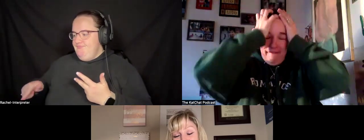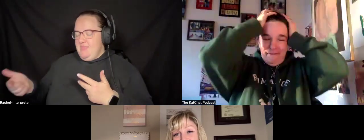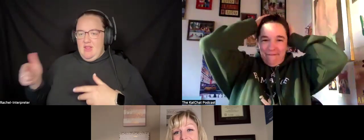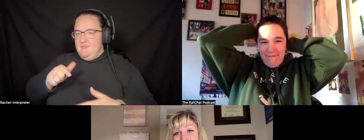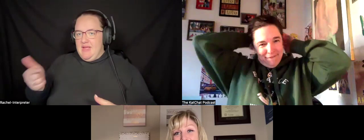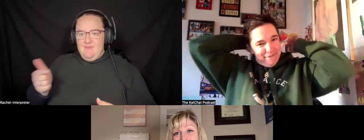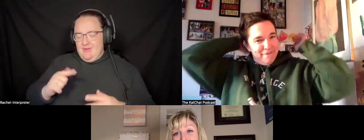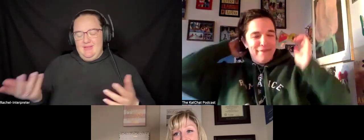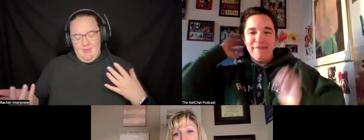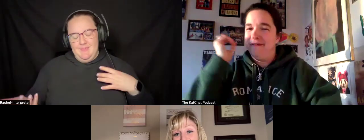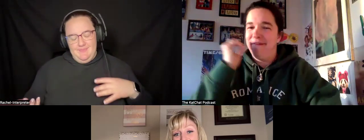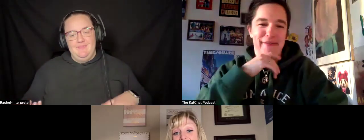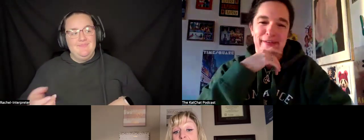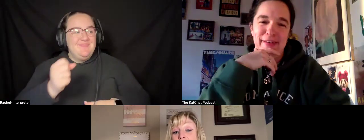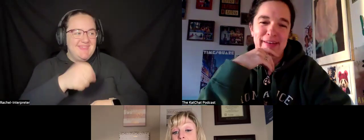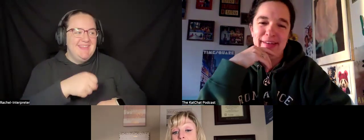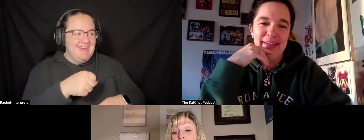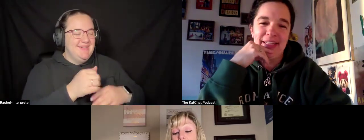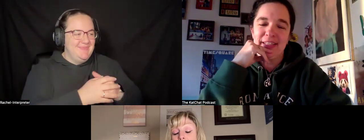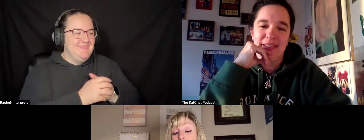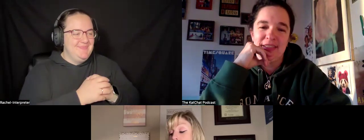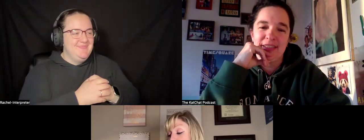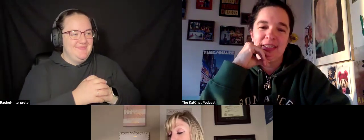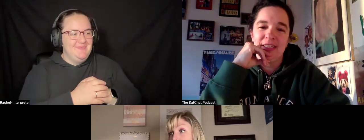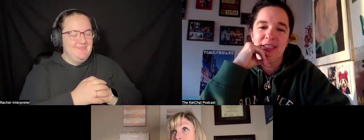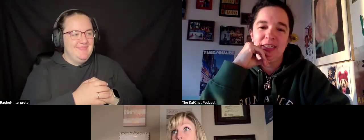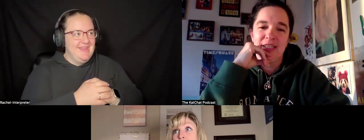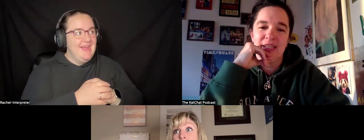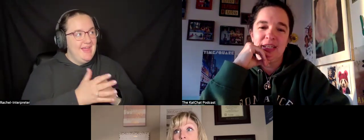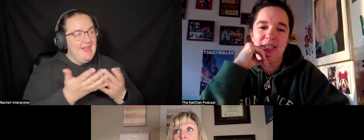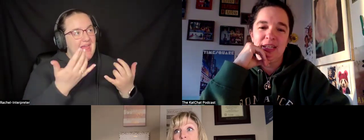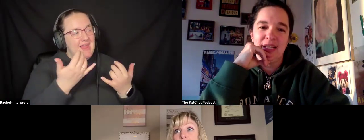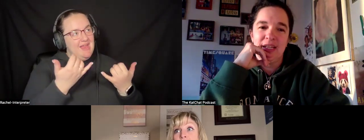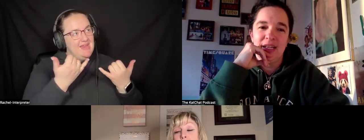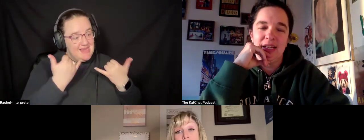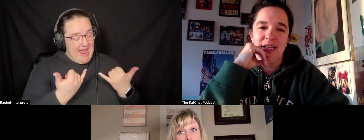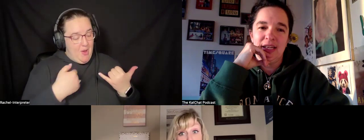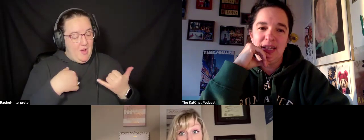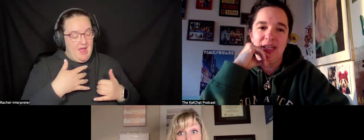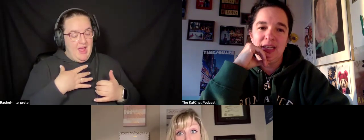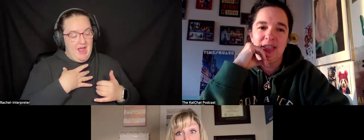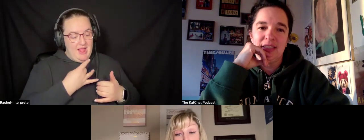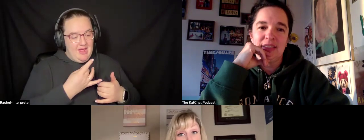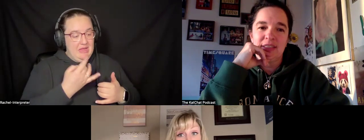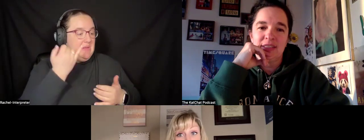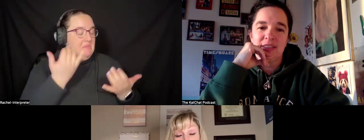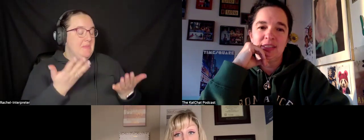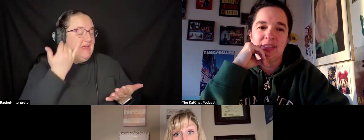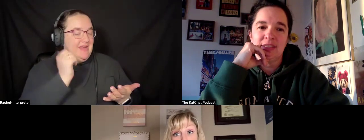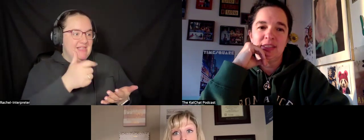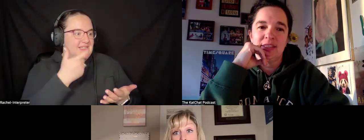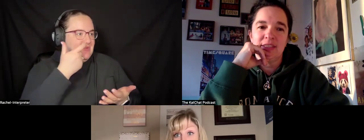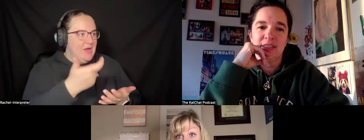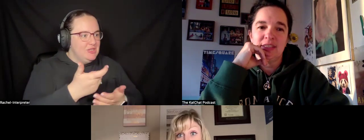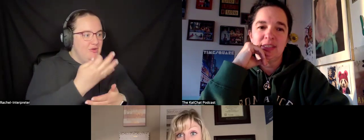other. Yeah. And I do like now that if I didn't see it Friday or Saturday